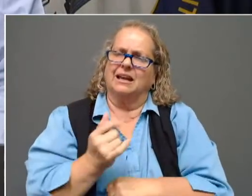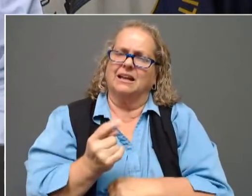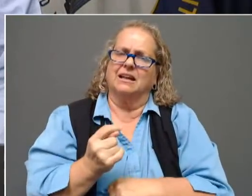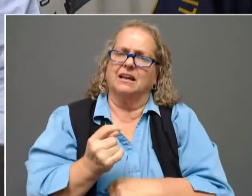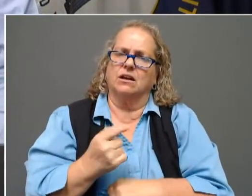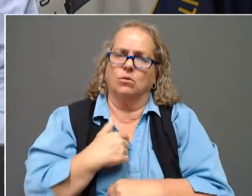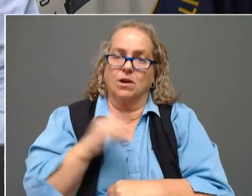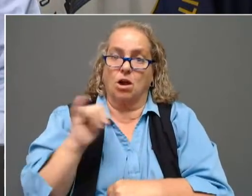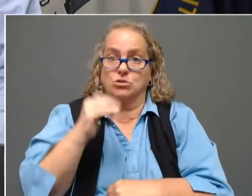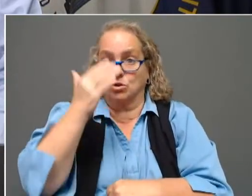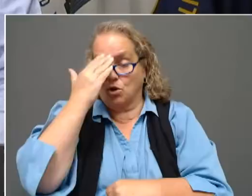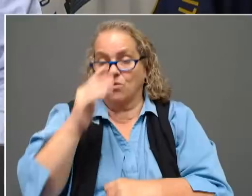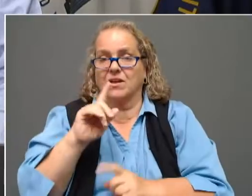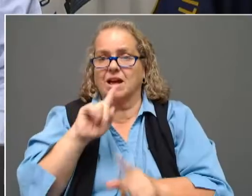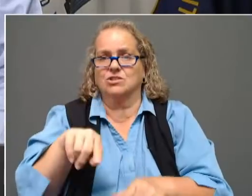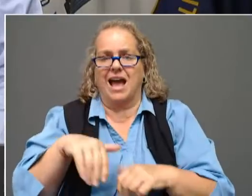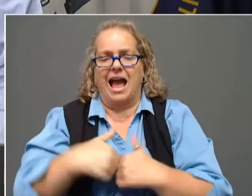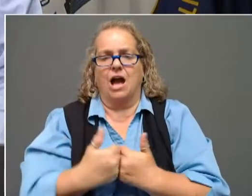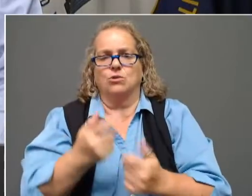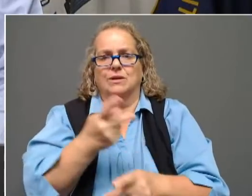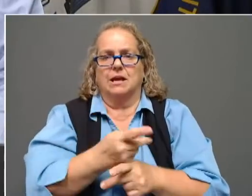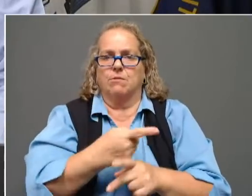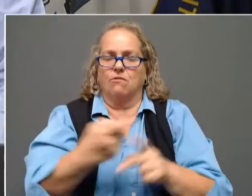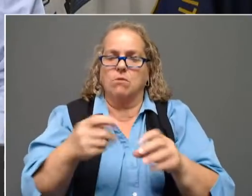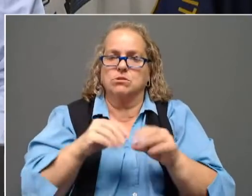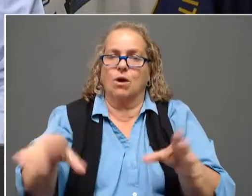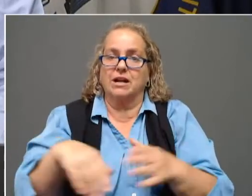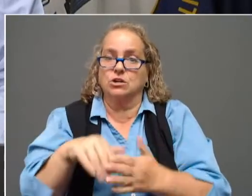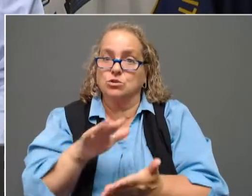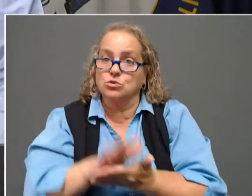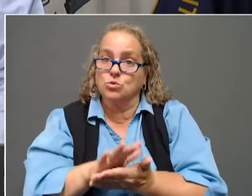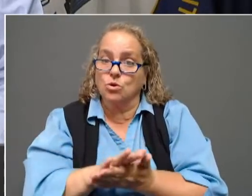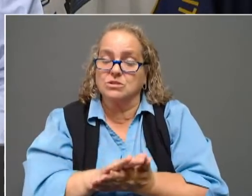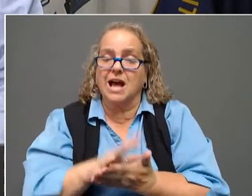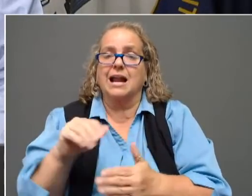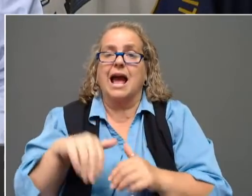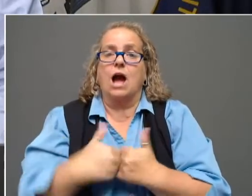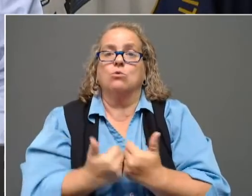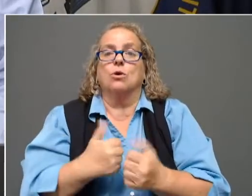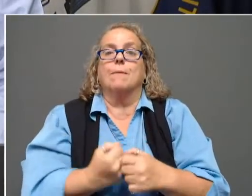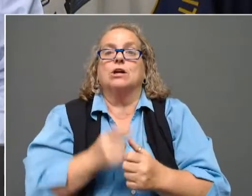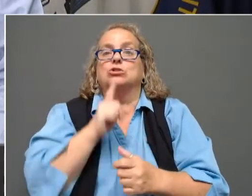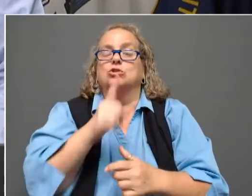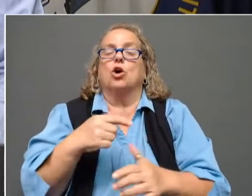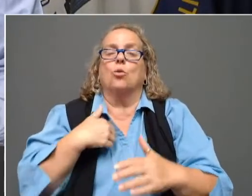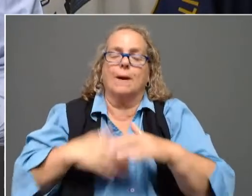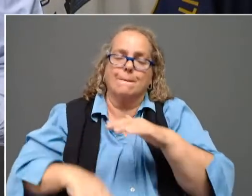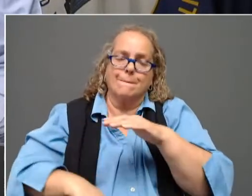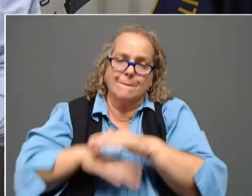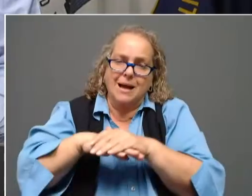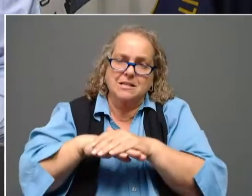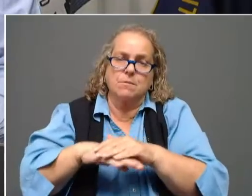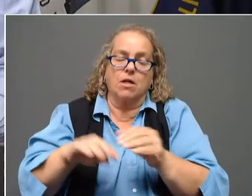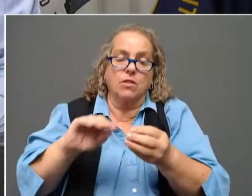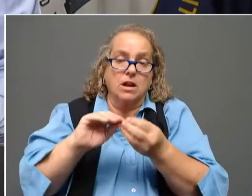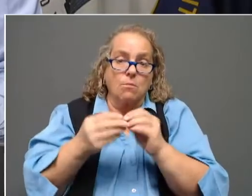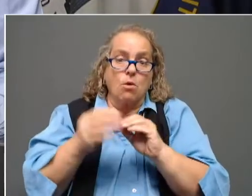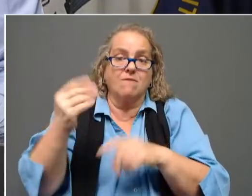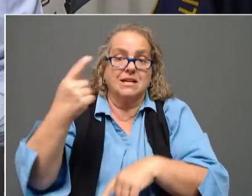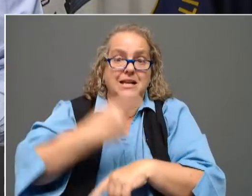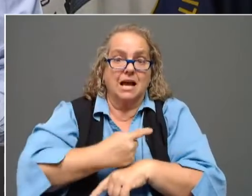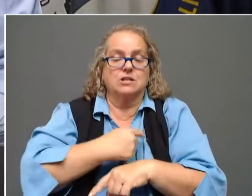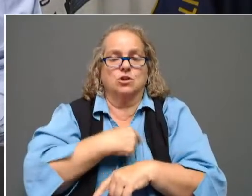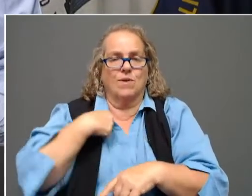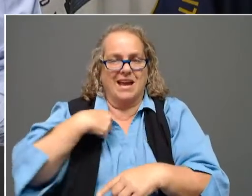to how to keep this from spreading in schools and how to make sure we maximize the number of days that we have